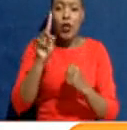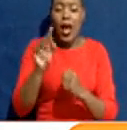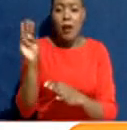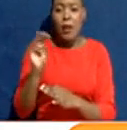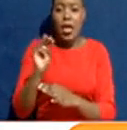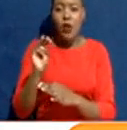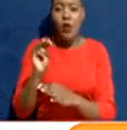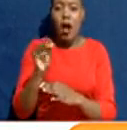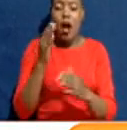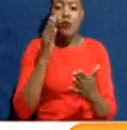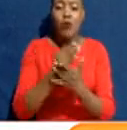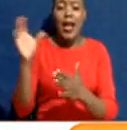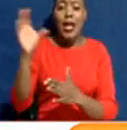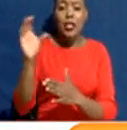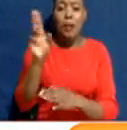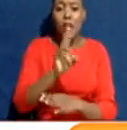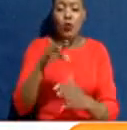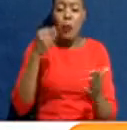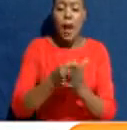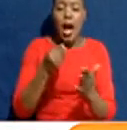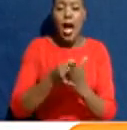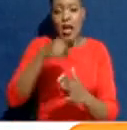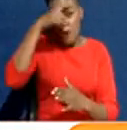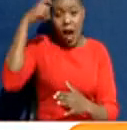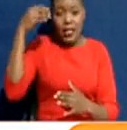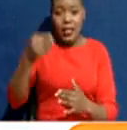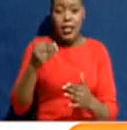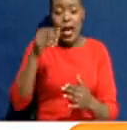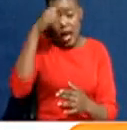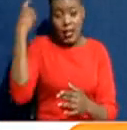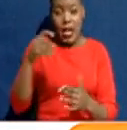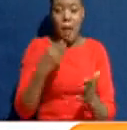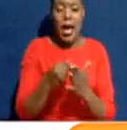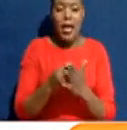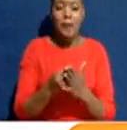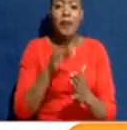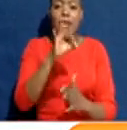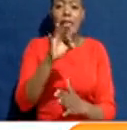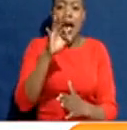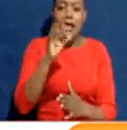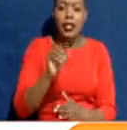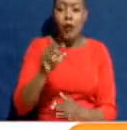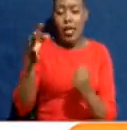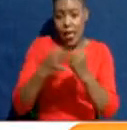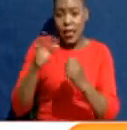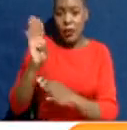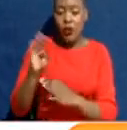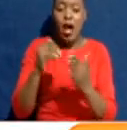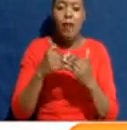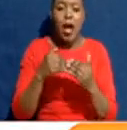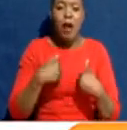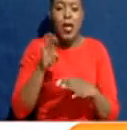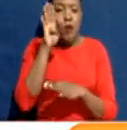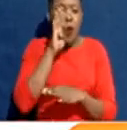are repeat customers, have actually accessed the fund. So far, 30.8 billion has been borrowed from